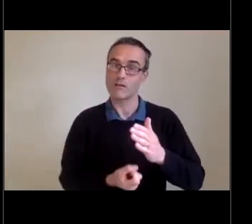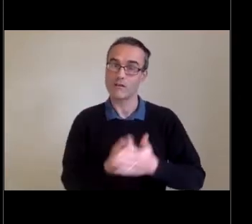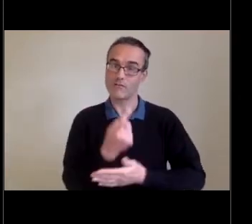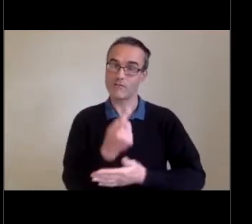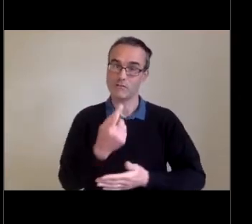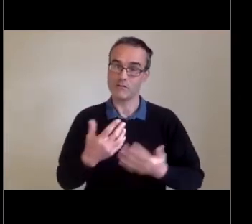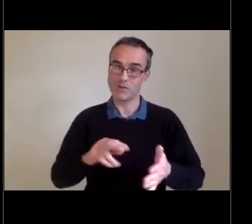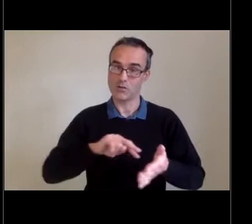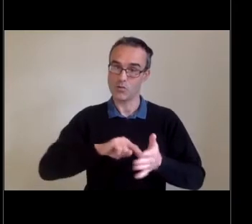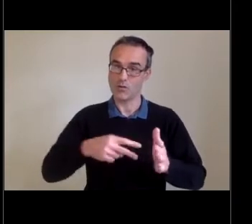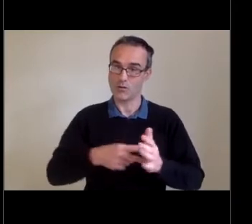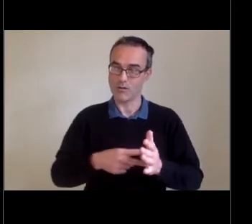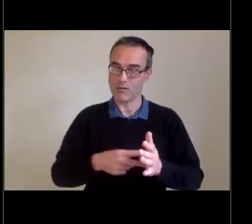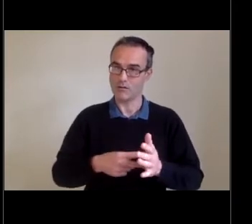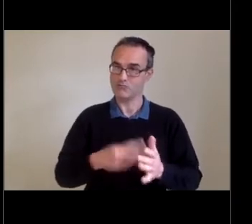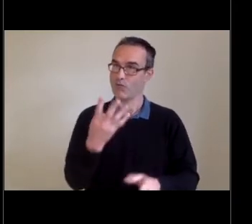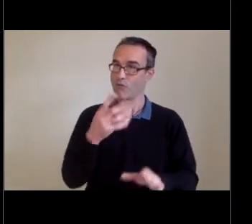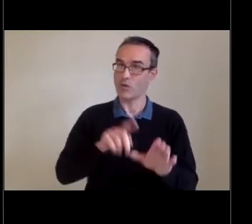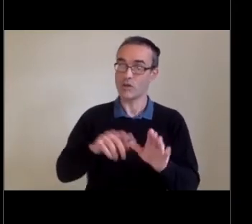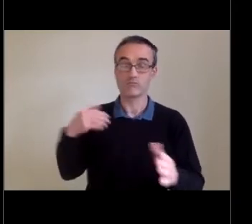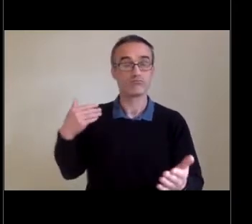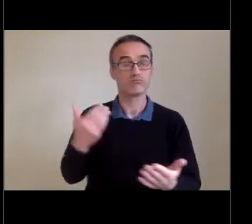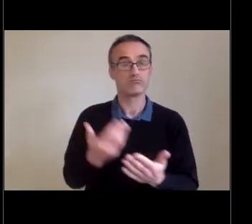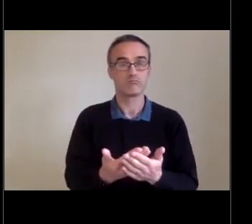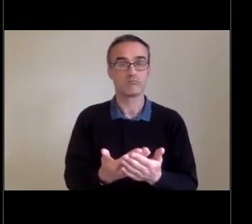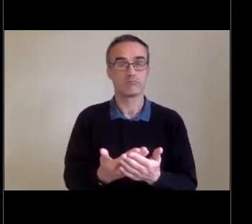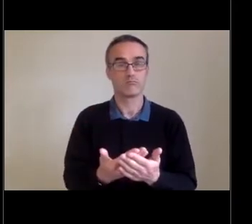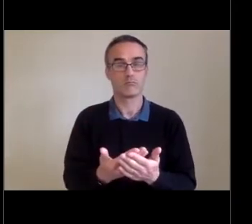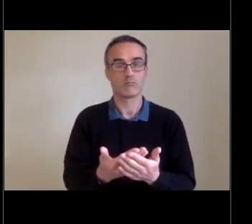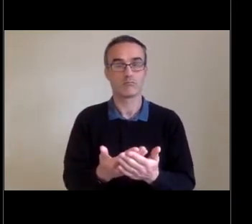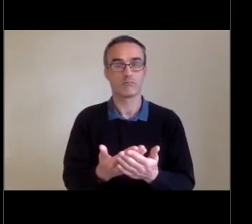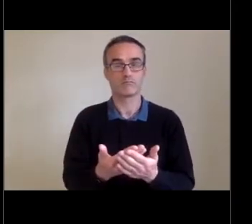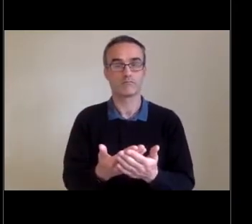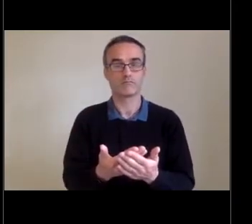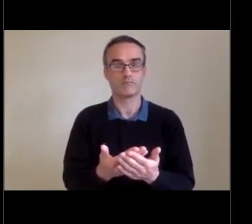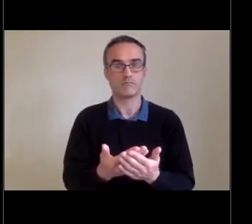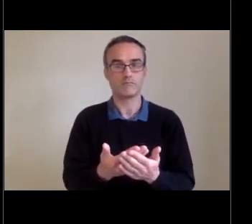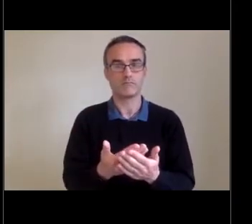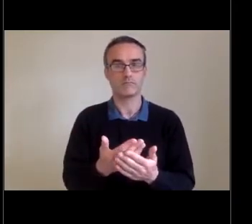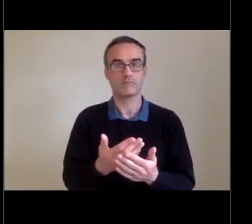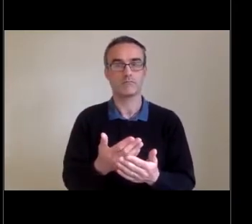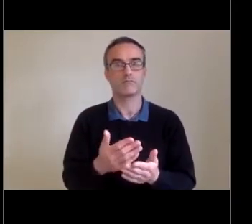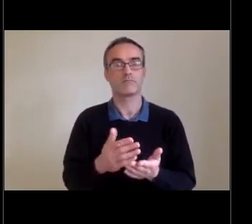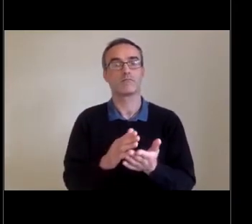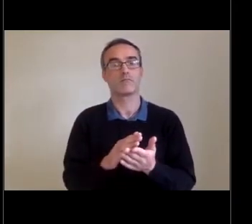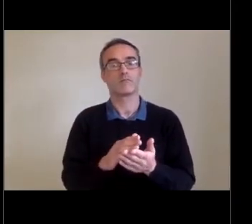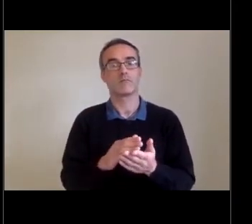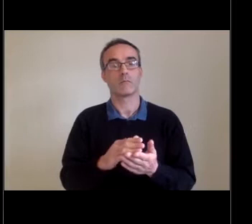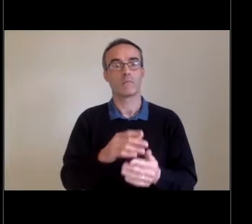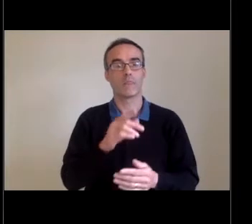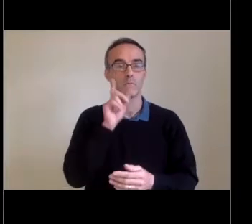for four years ago, and we go the Women in Chemistry groups,